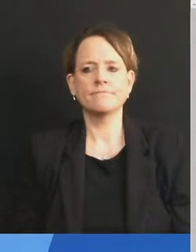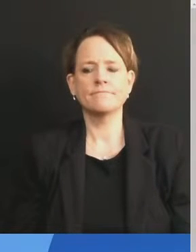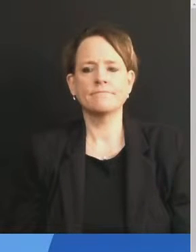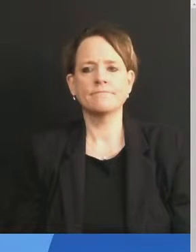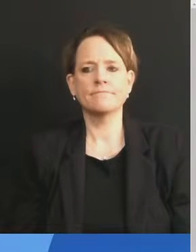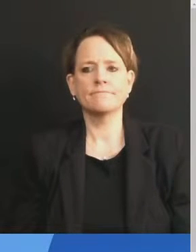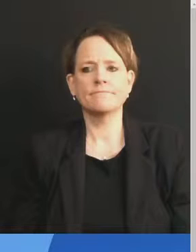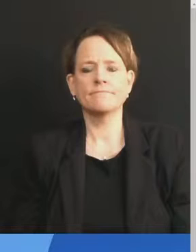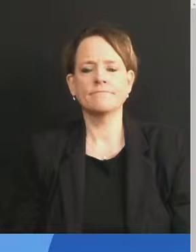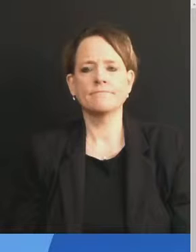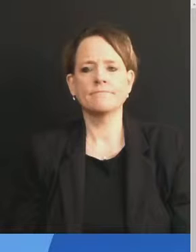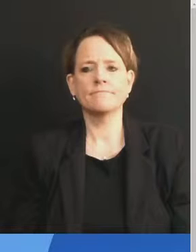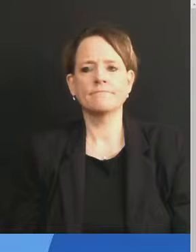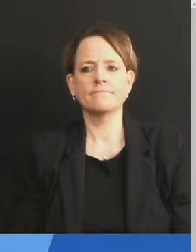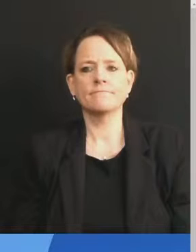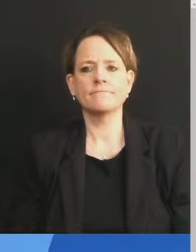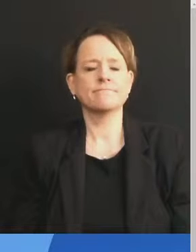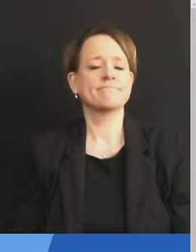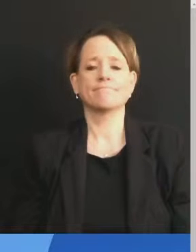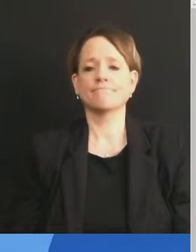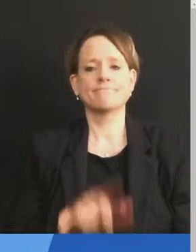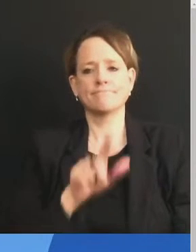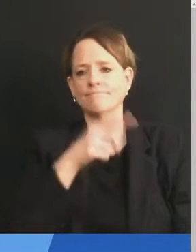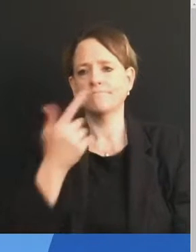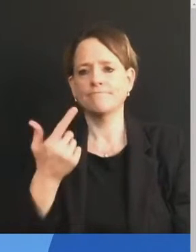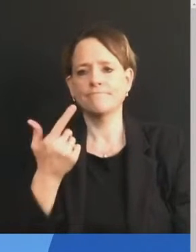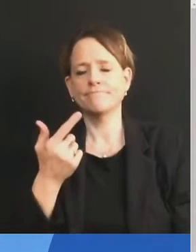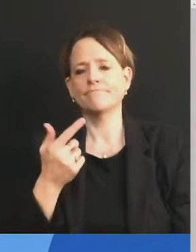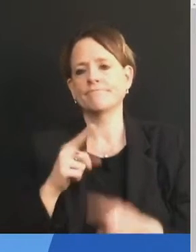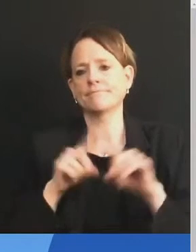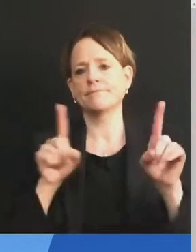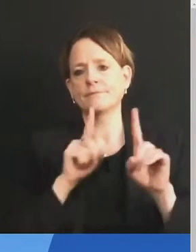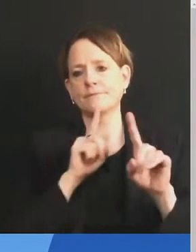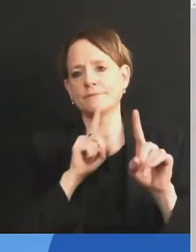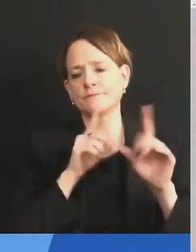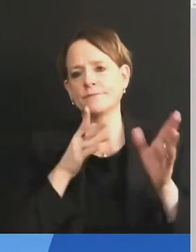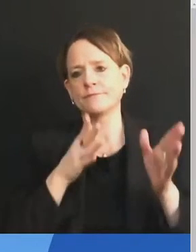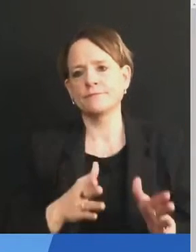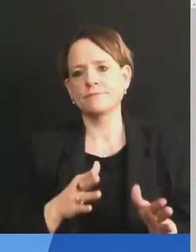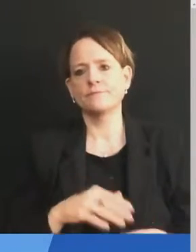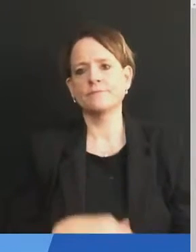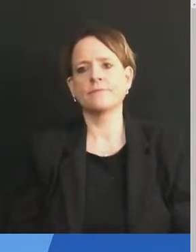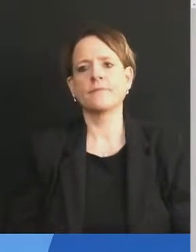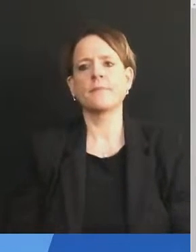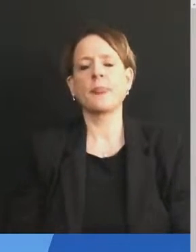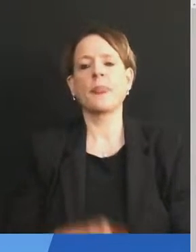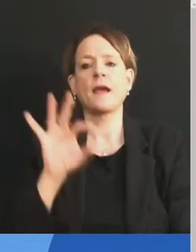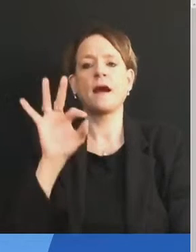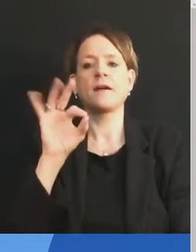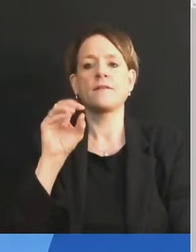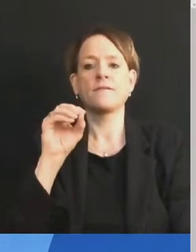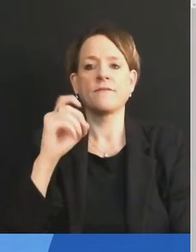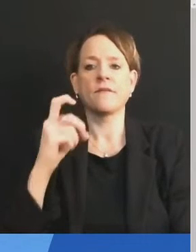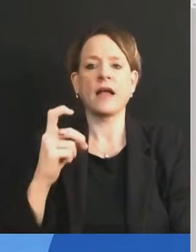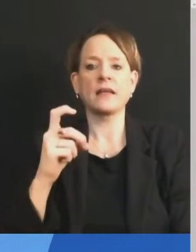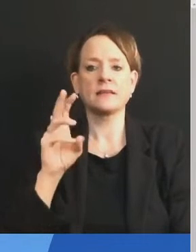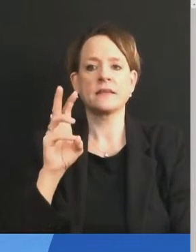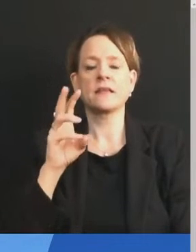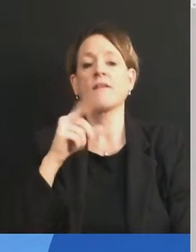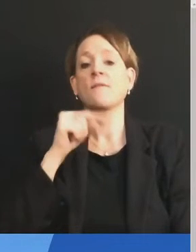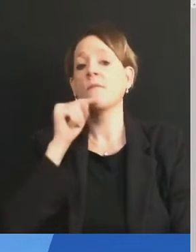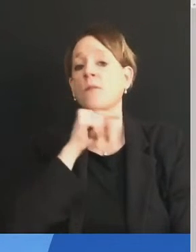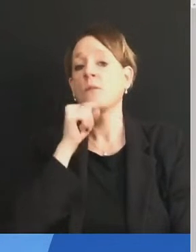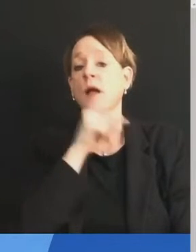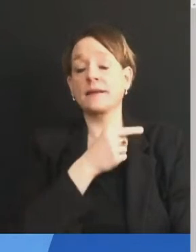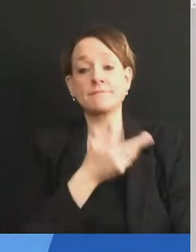Okay, we'll move on then to Aaron Mabin from Fox 6 in Milwaukee. Aaron? Hi there. Good